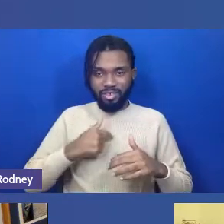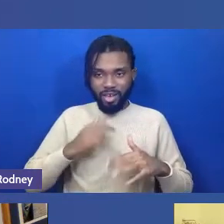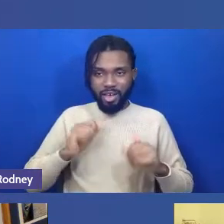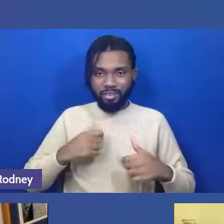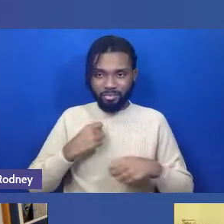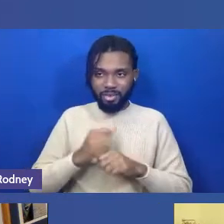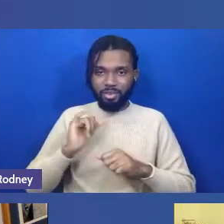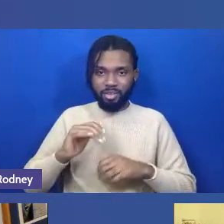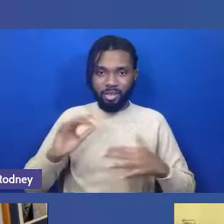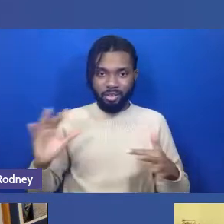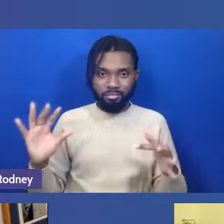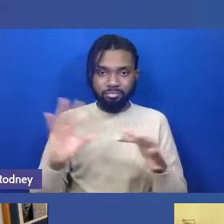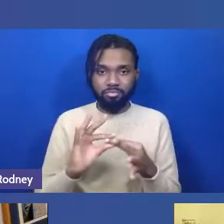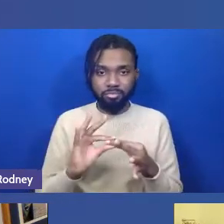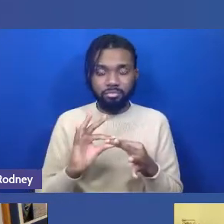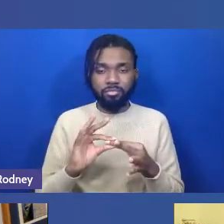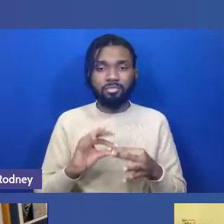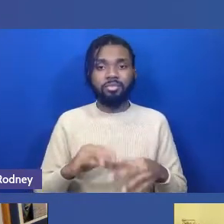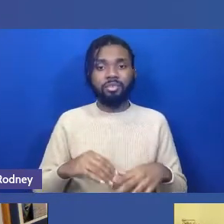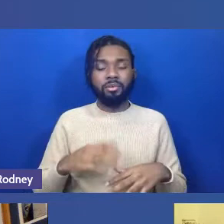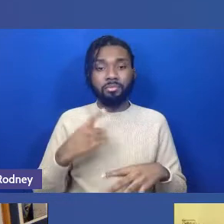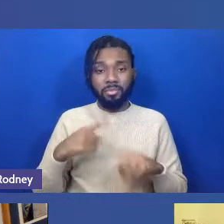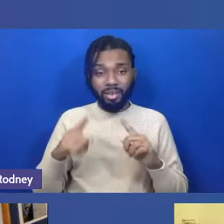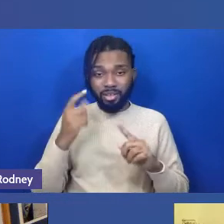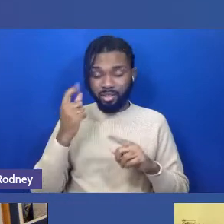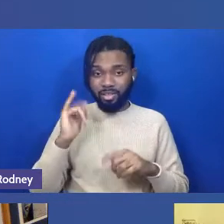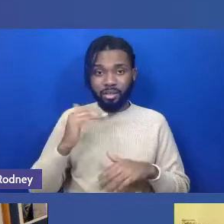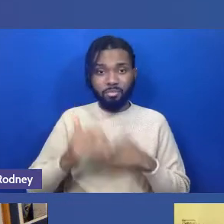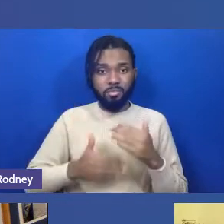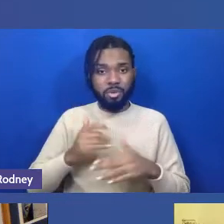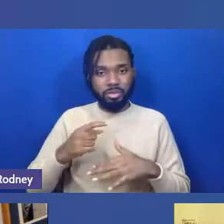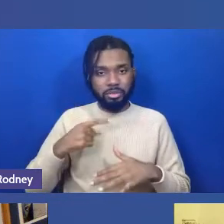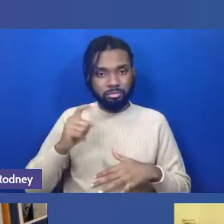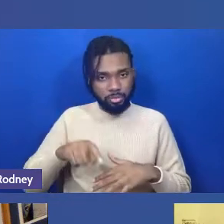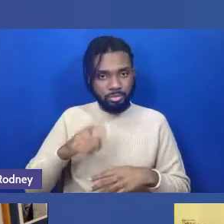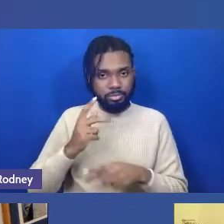that, very, very carefully. And